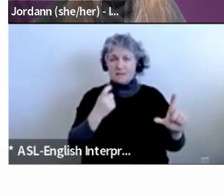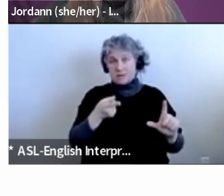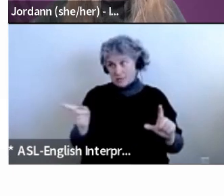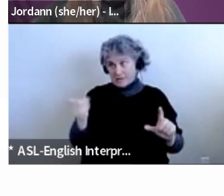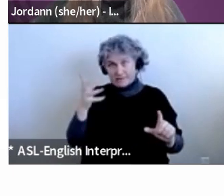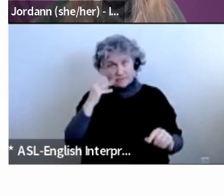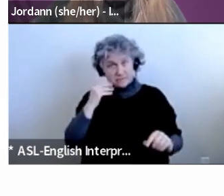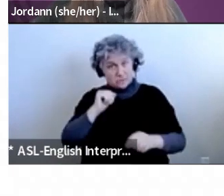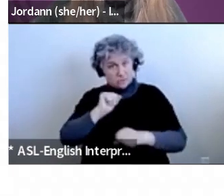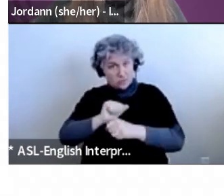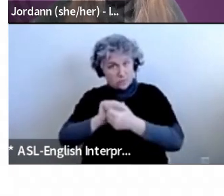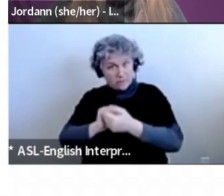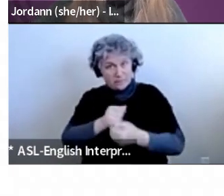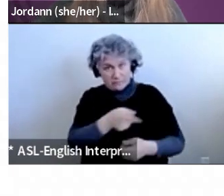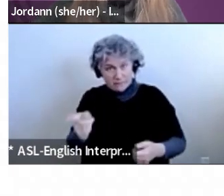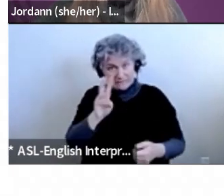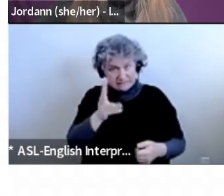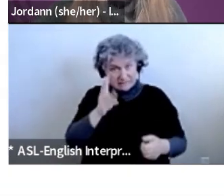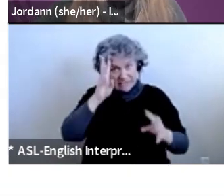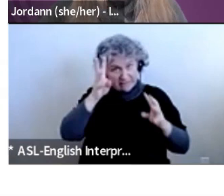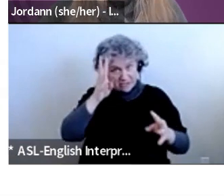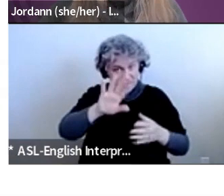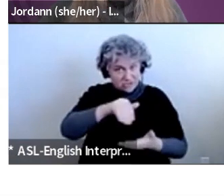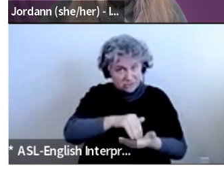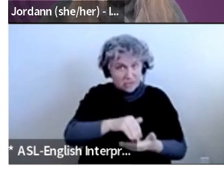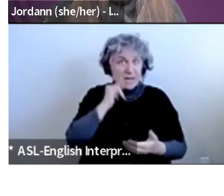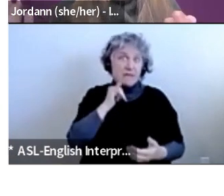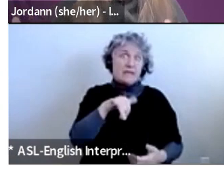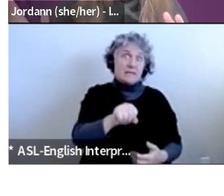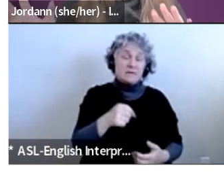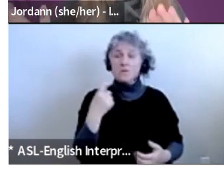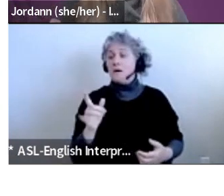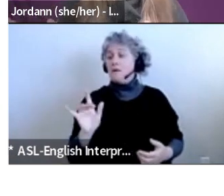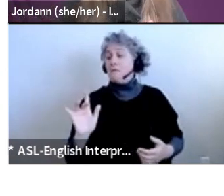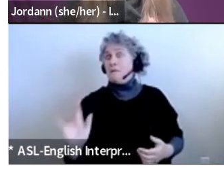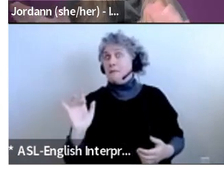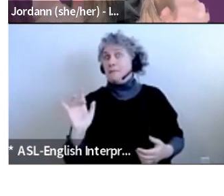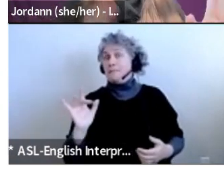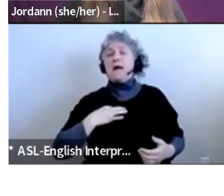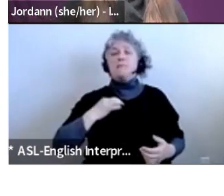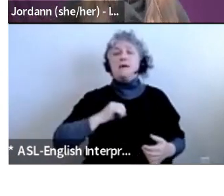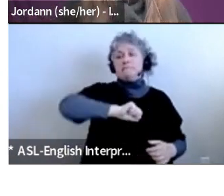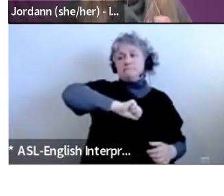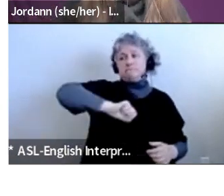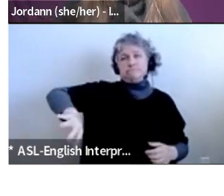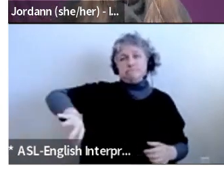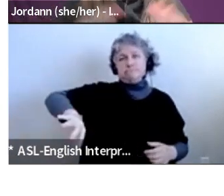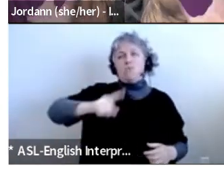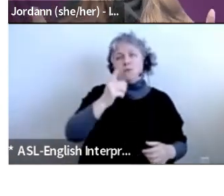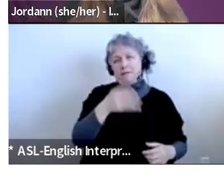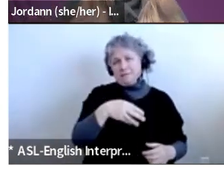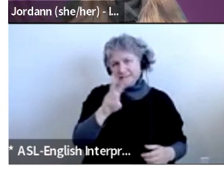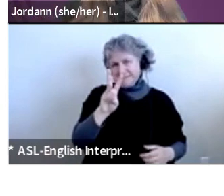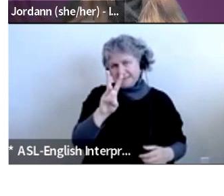regional innovation centers? And if you click one of them in particular, that's where your application will be assigned to be sorted